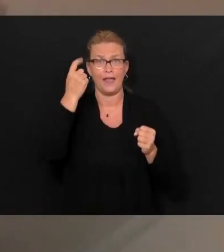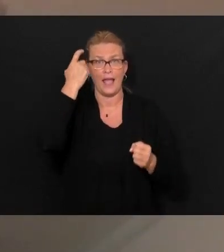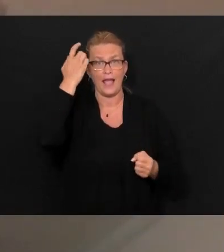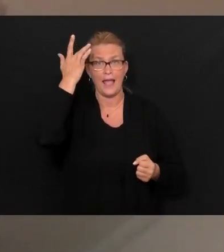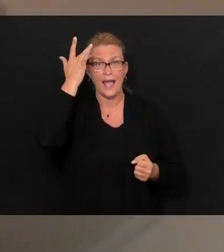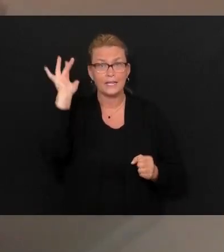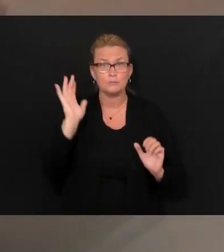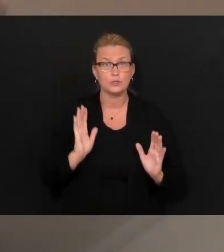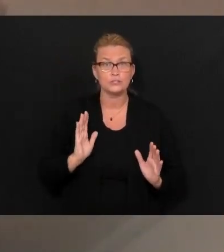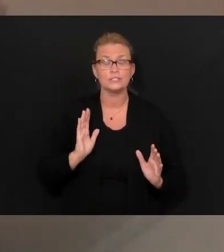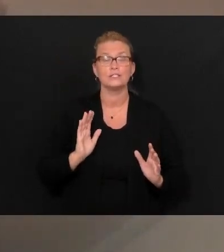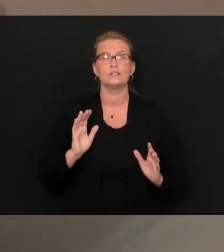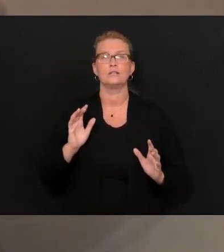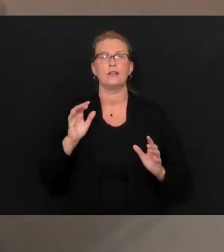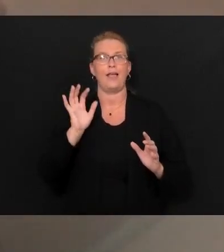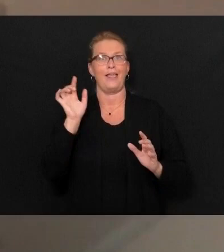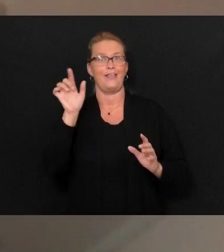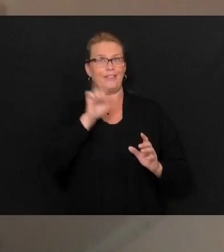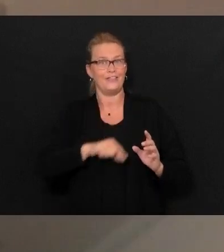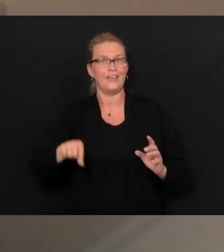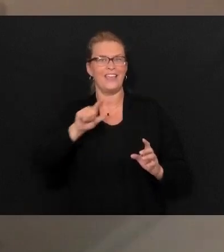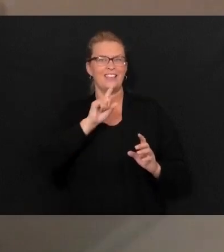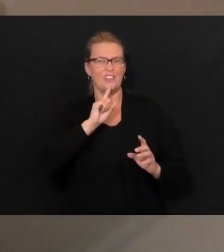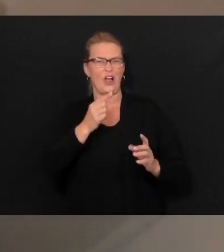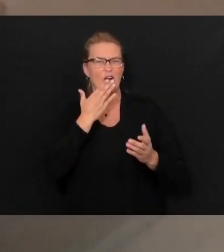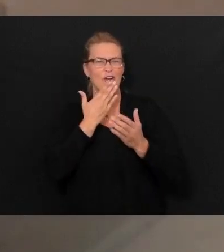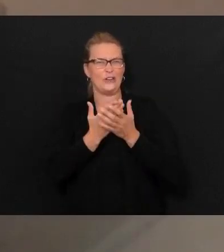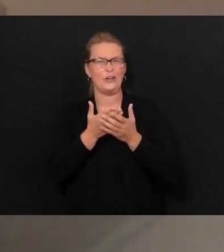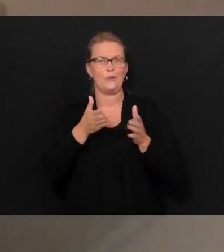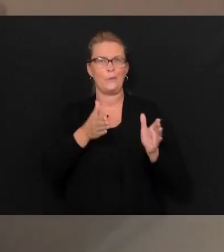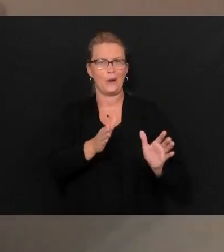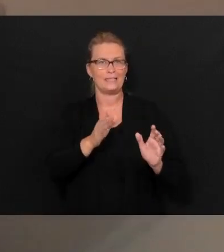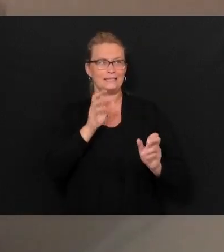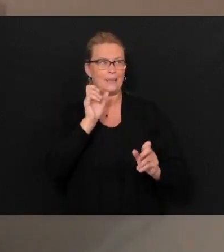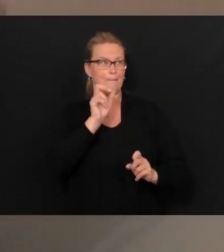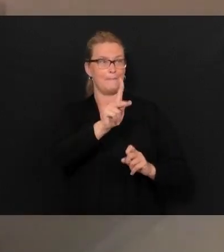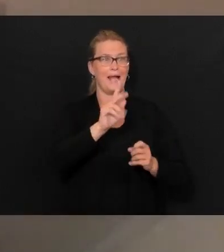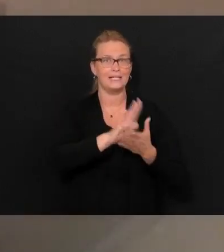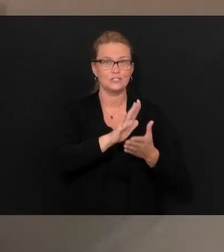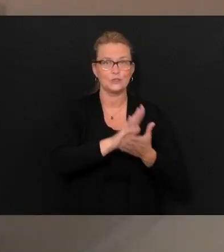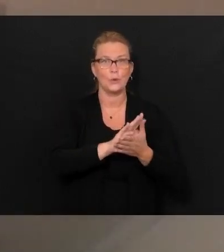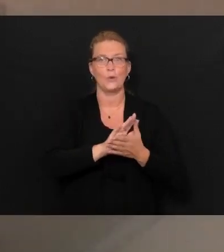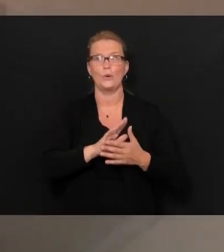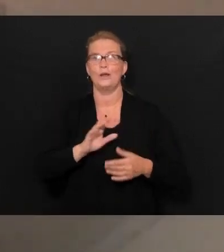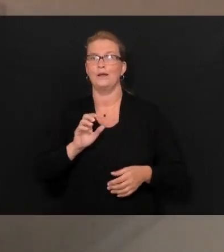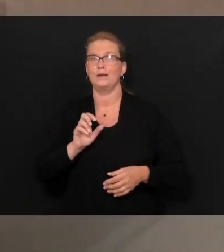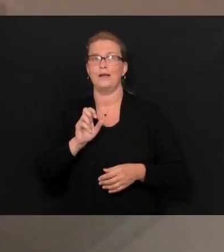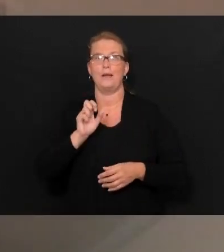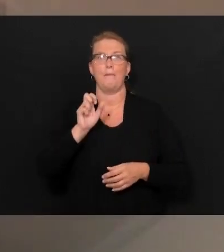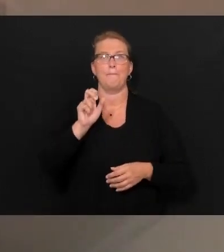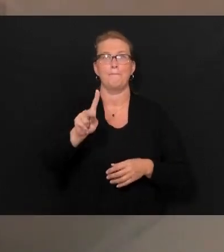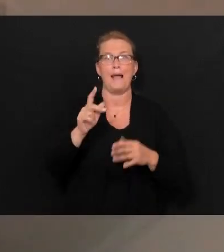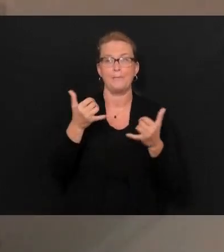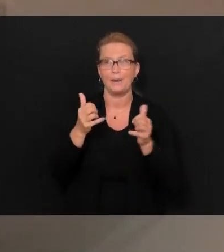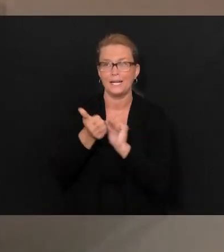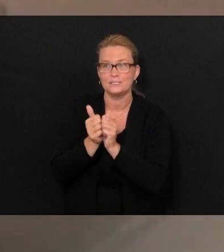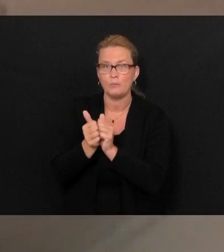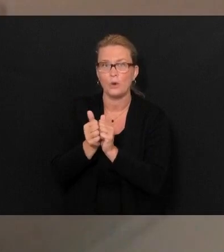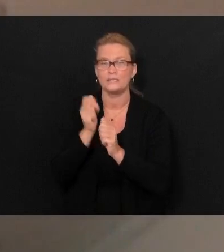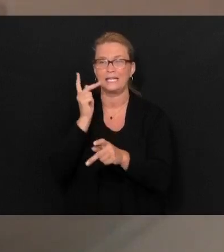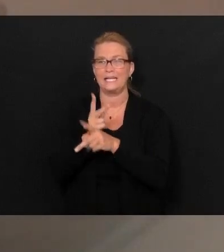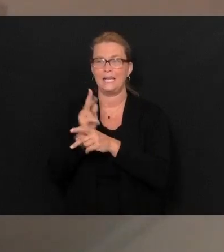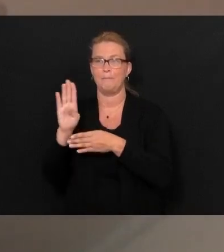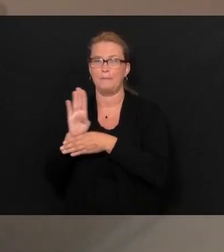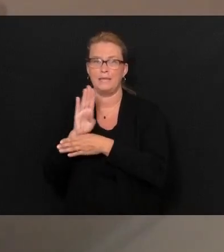measures that we can both try to get people in schools and try to get people back on the playing field, keep businesses open,